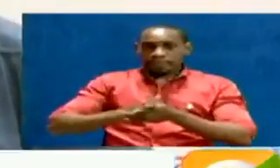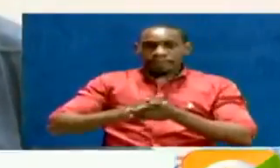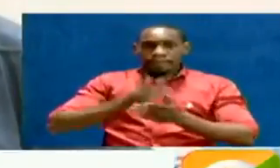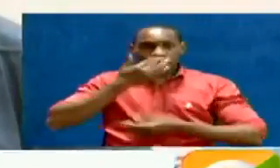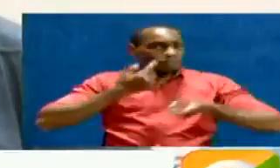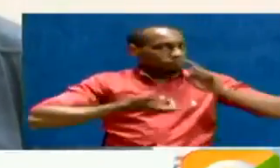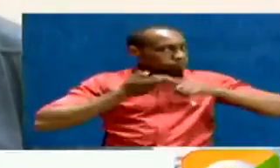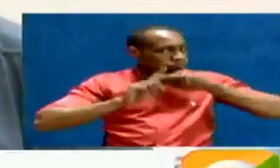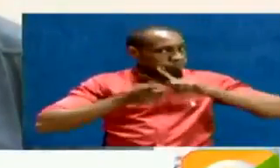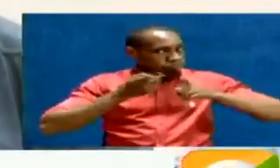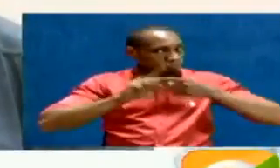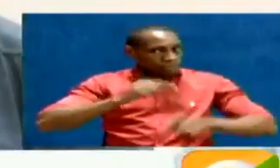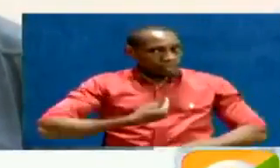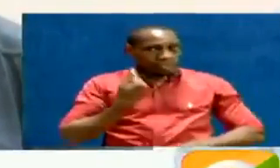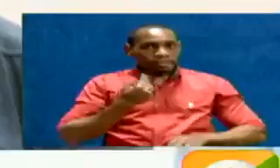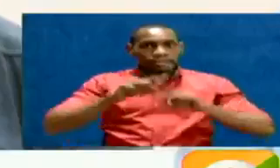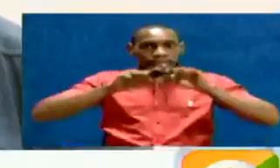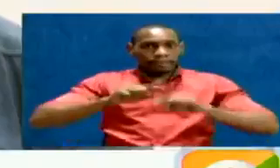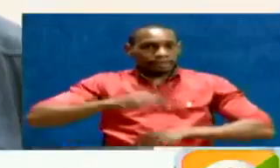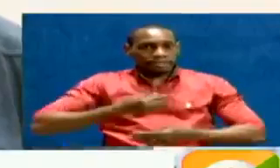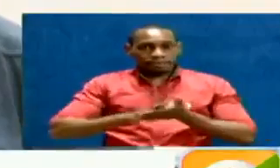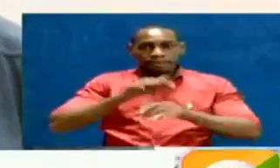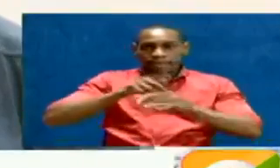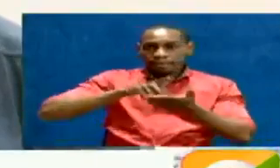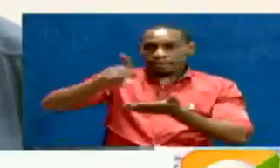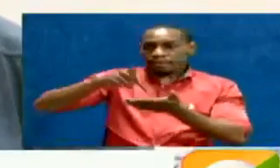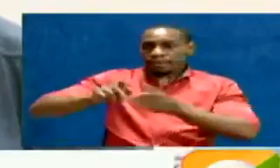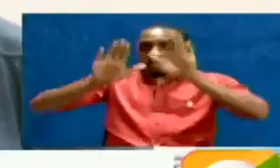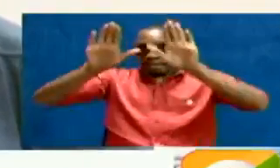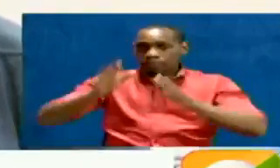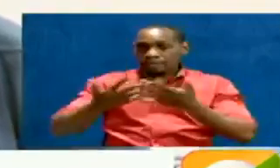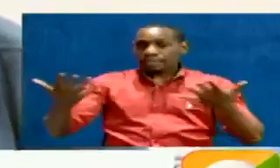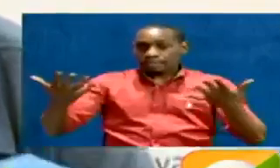internally and begin to rely on ourselves in the procurement of these critical commodities.